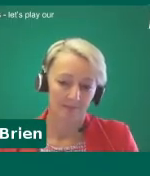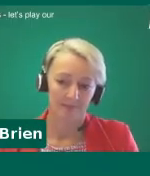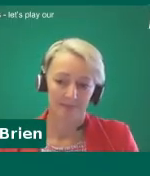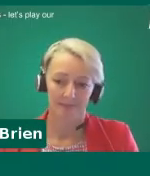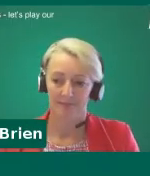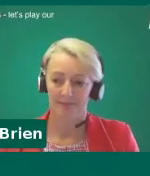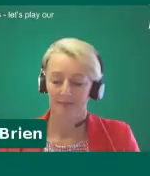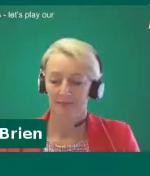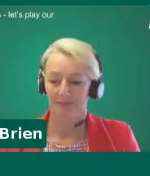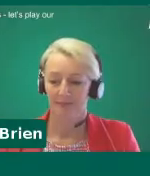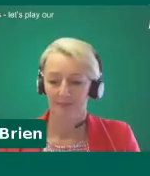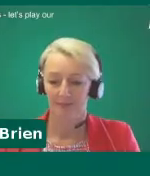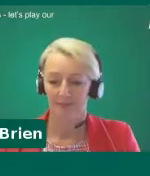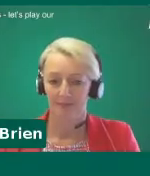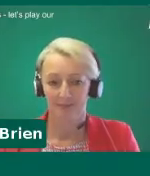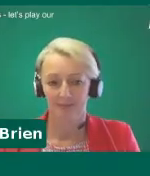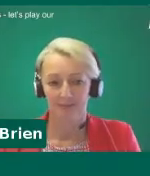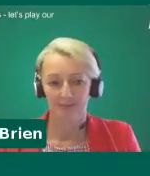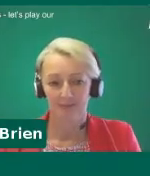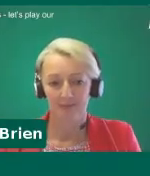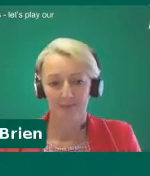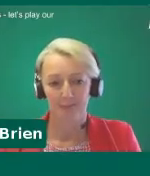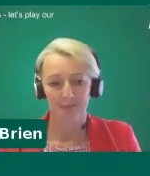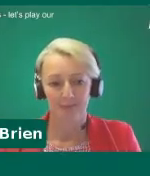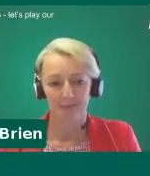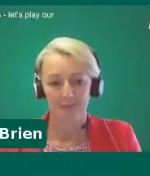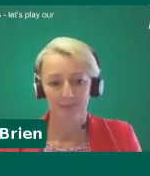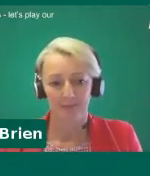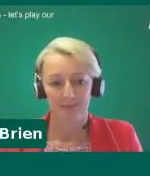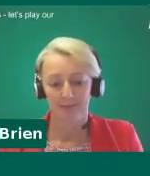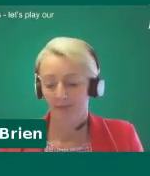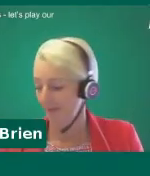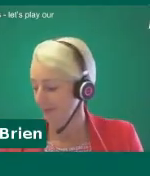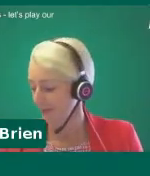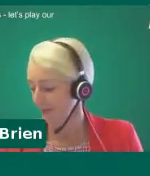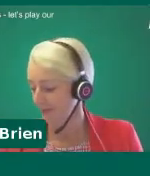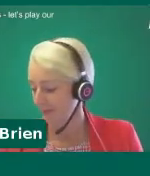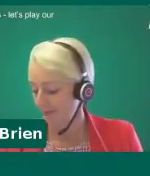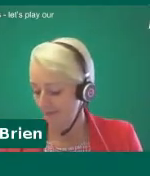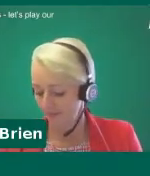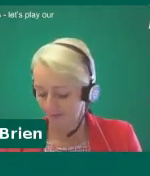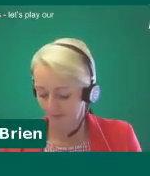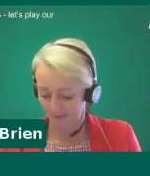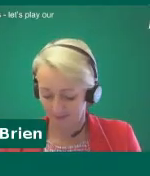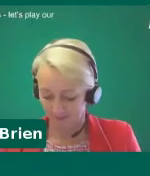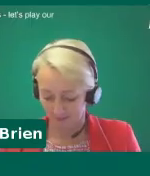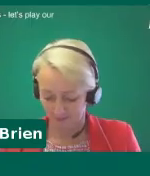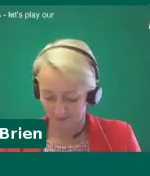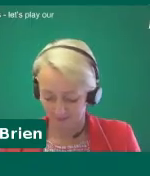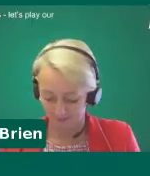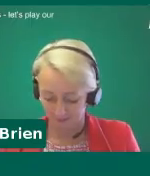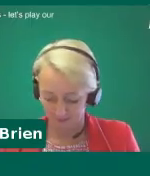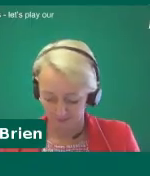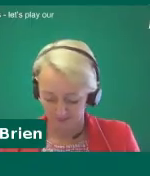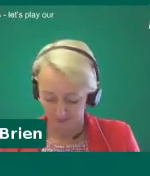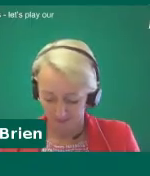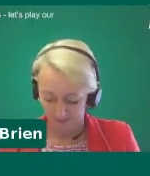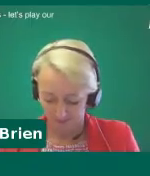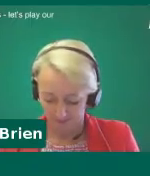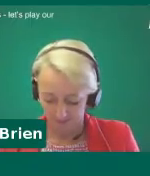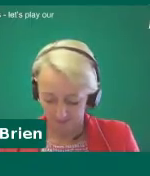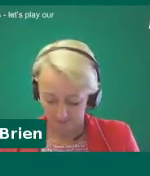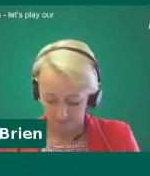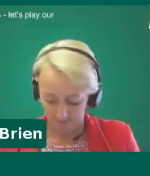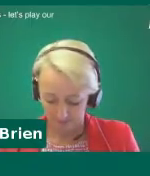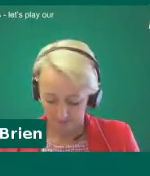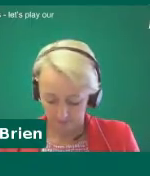Together, these are essential documents which will be of enormous benefit to us as we begin to implement the new framework and